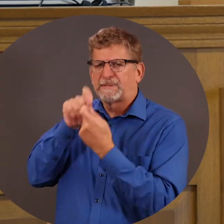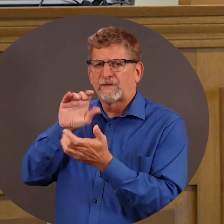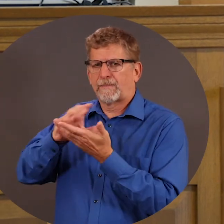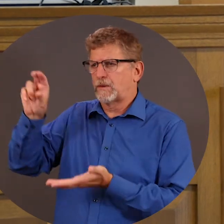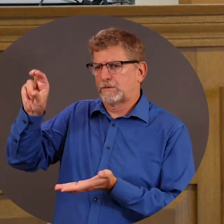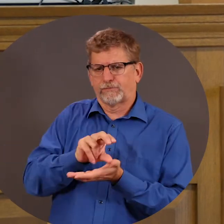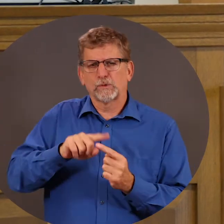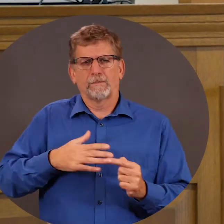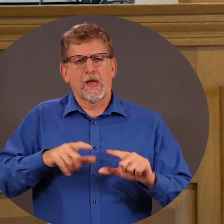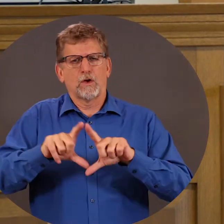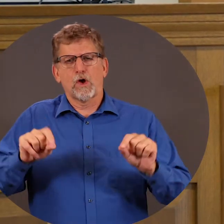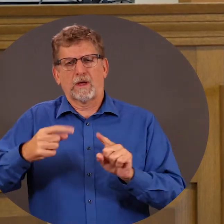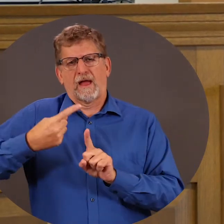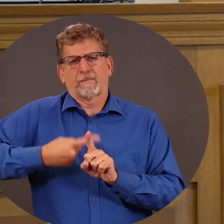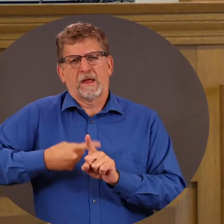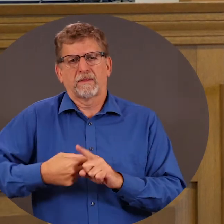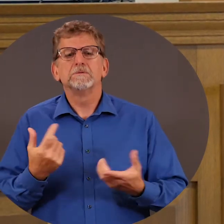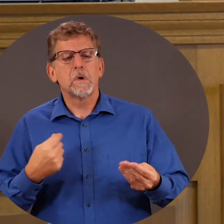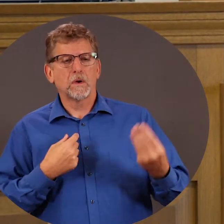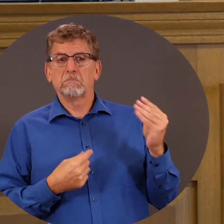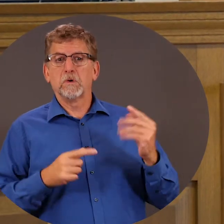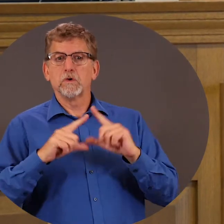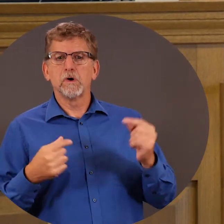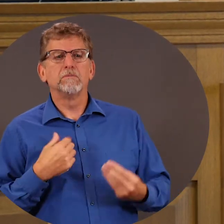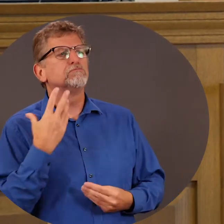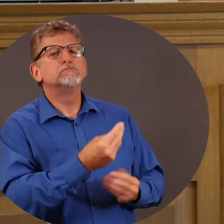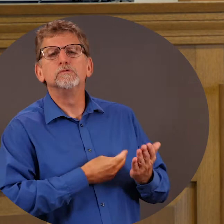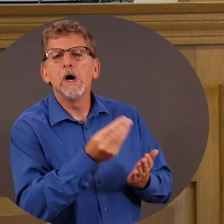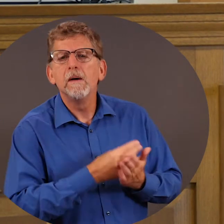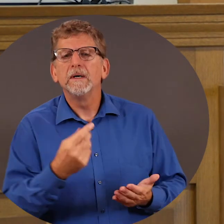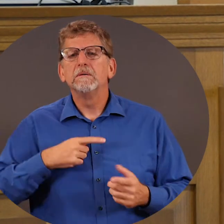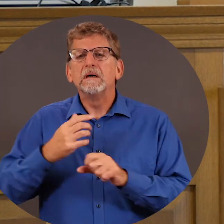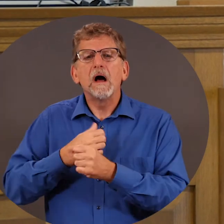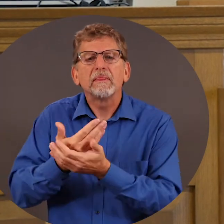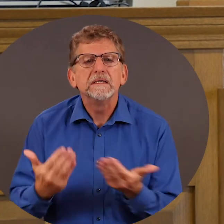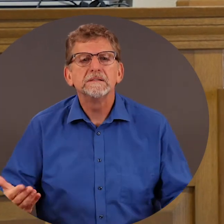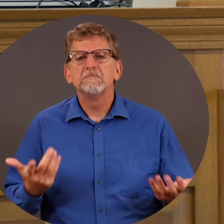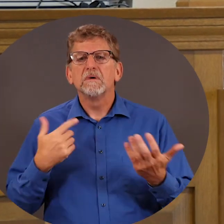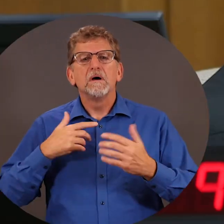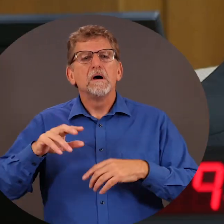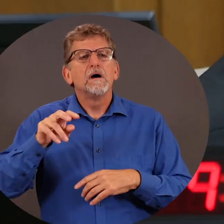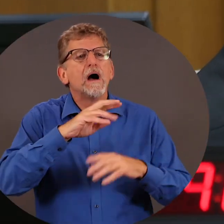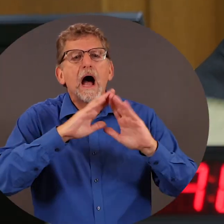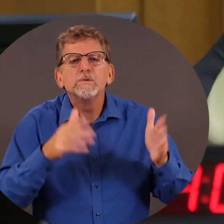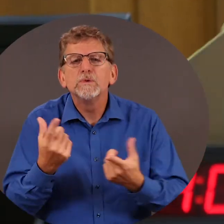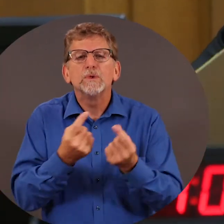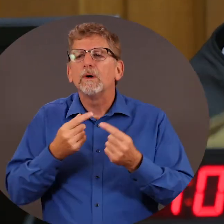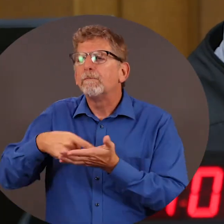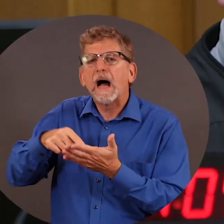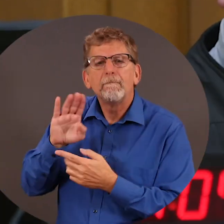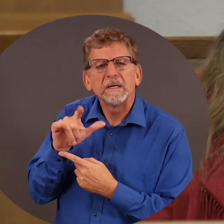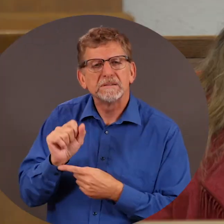can go out and go shopping, get things for the house, and also pay the bills. At this time, I